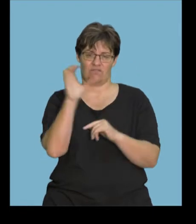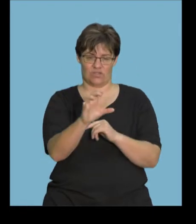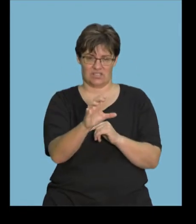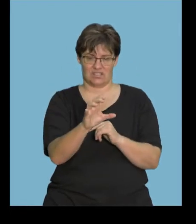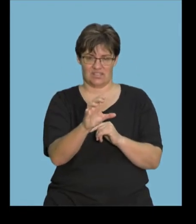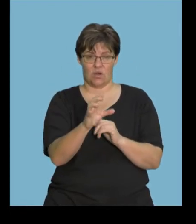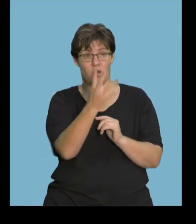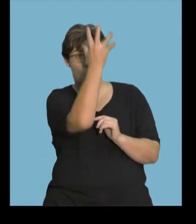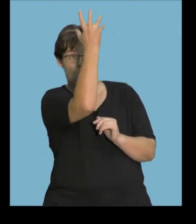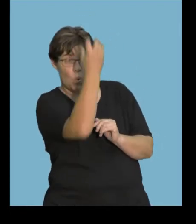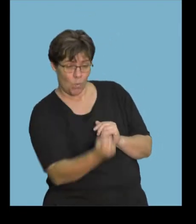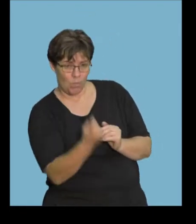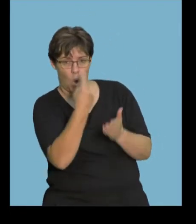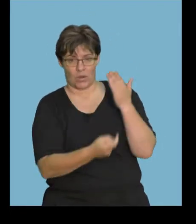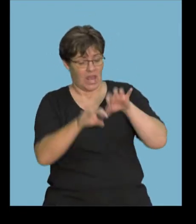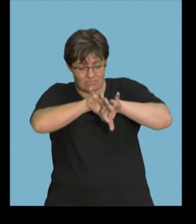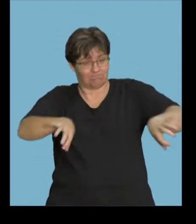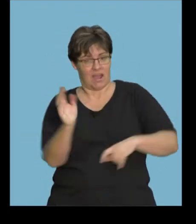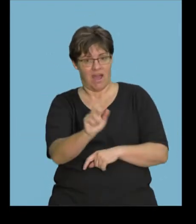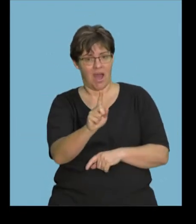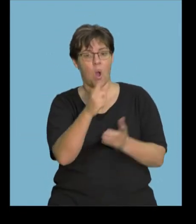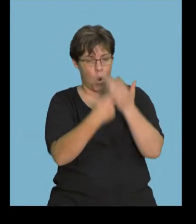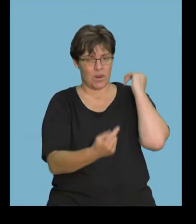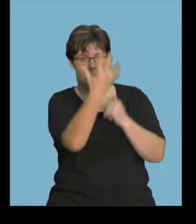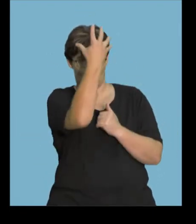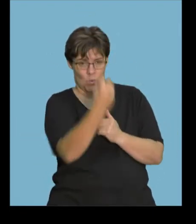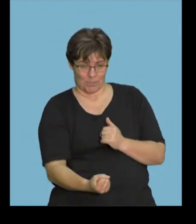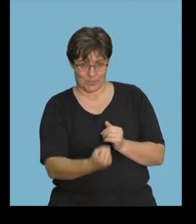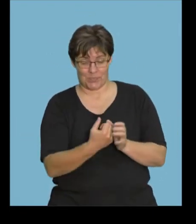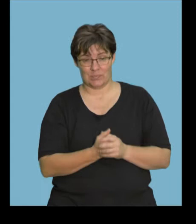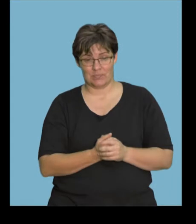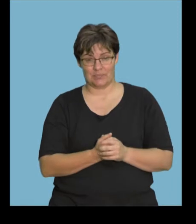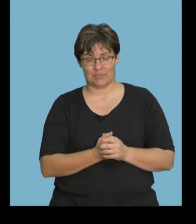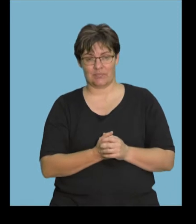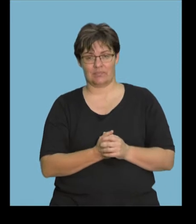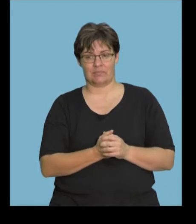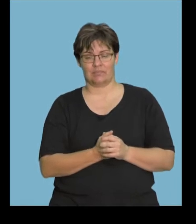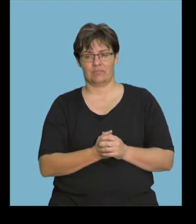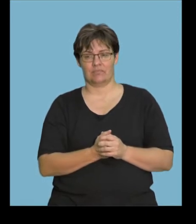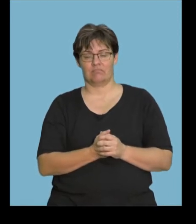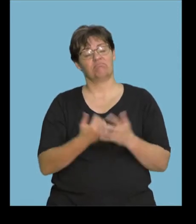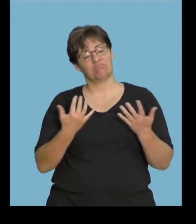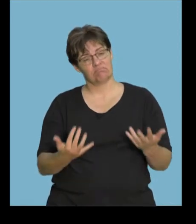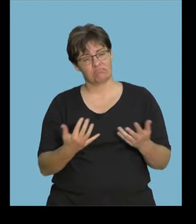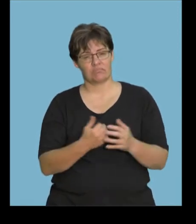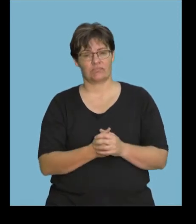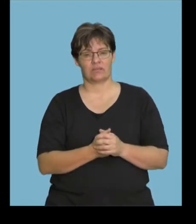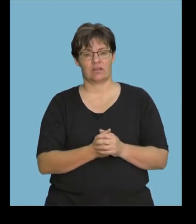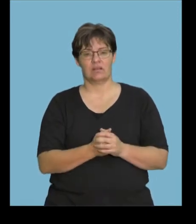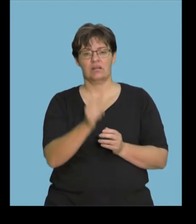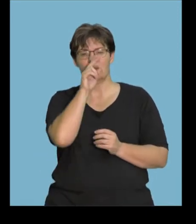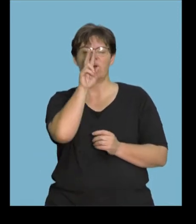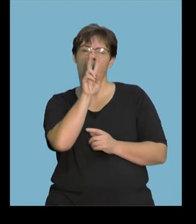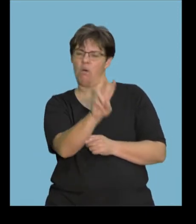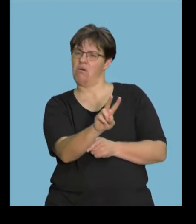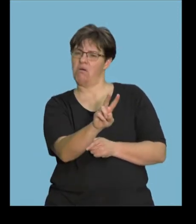of attraction only, which separates it from magnetic and electrostatic forces. Right. Okay. Now, let's talk